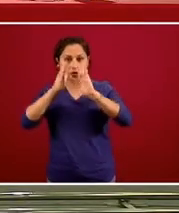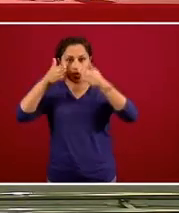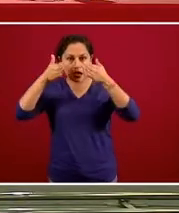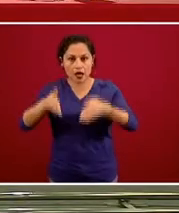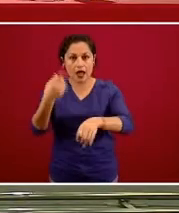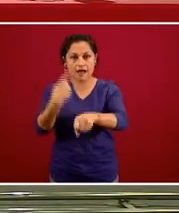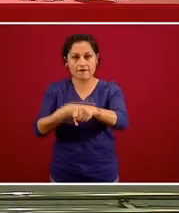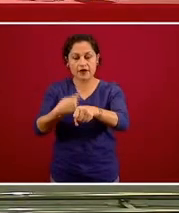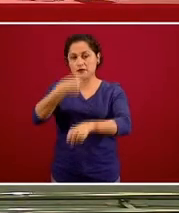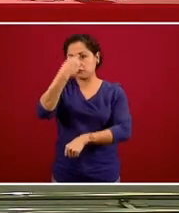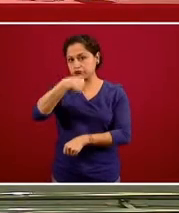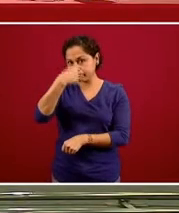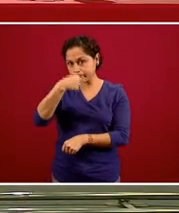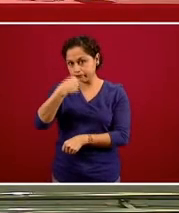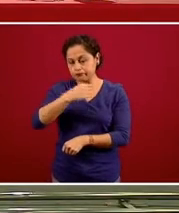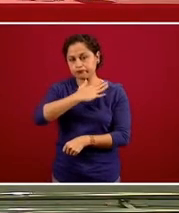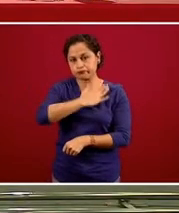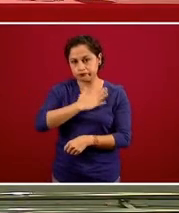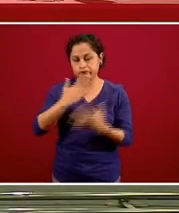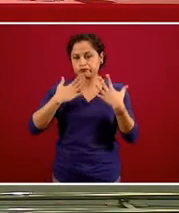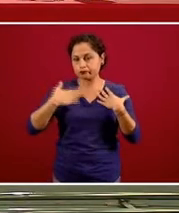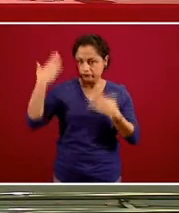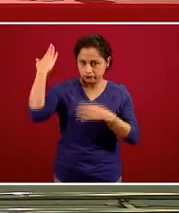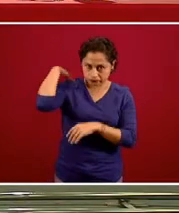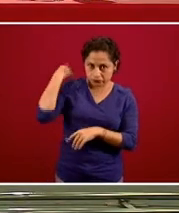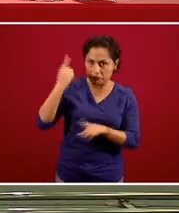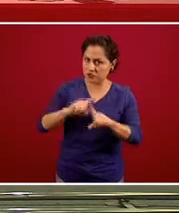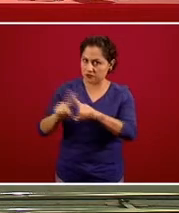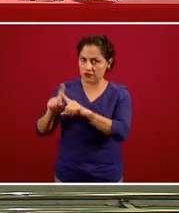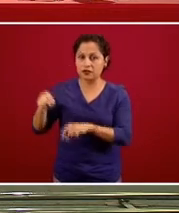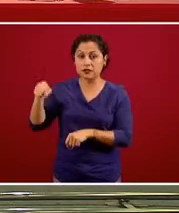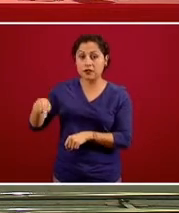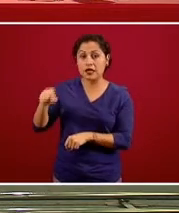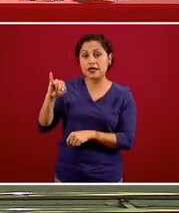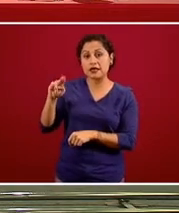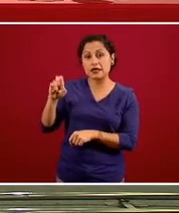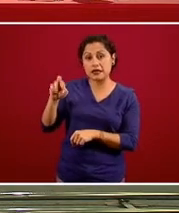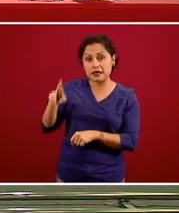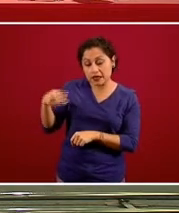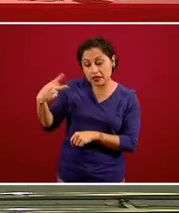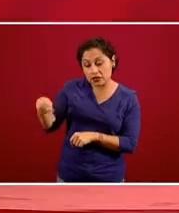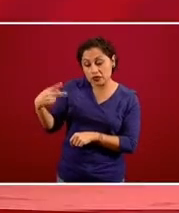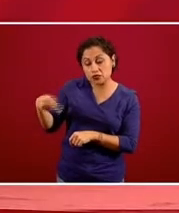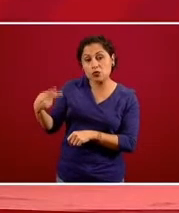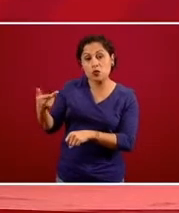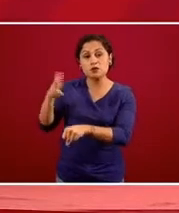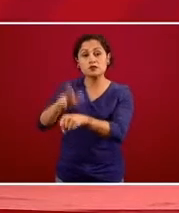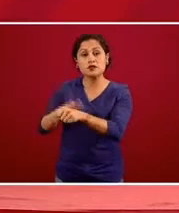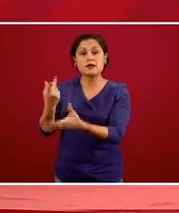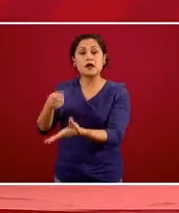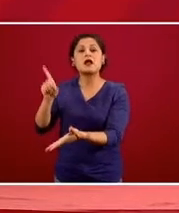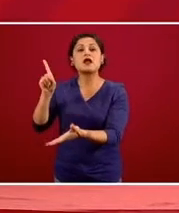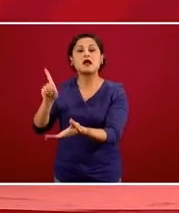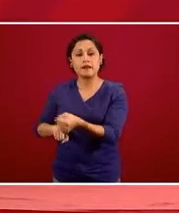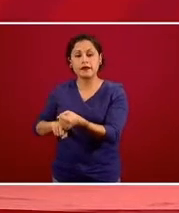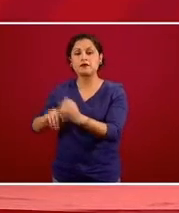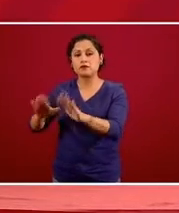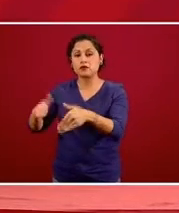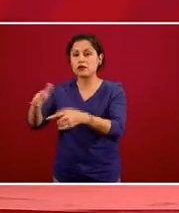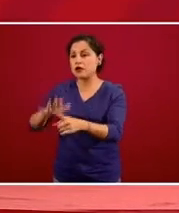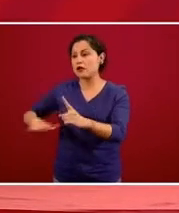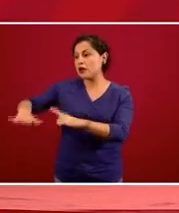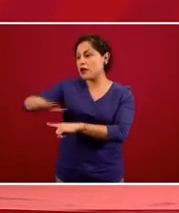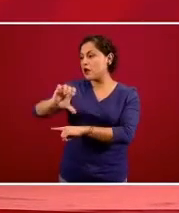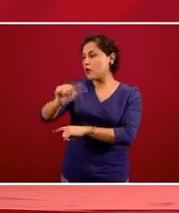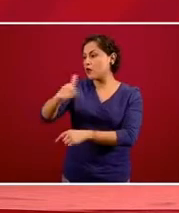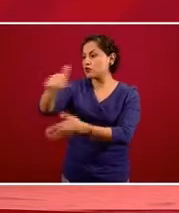reconverts their hospital, so to speak, according to the season. So, during the